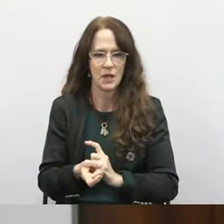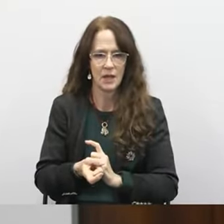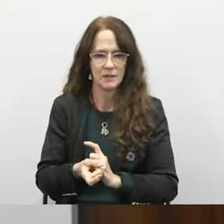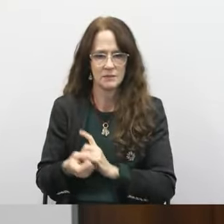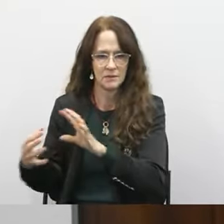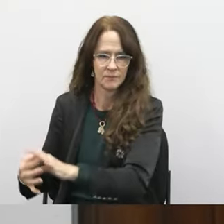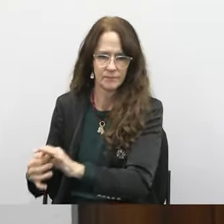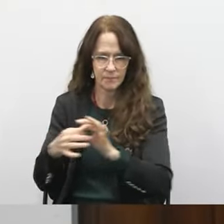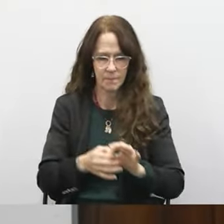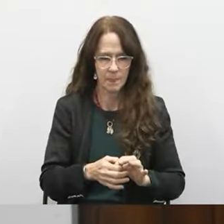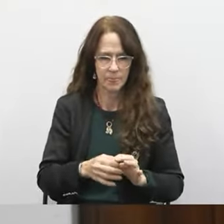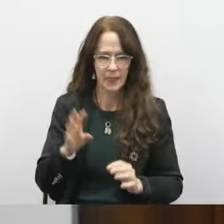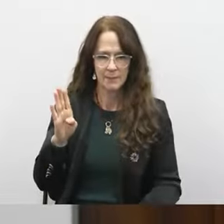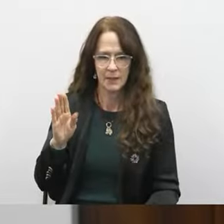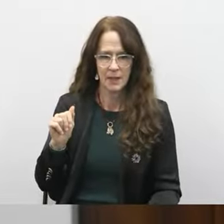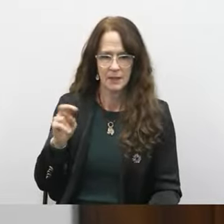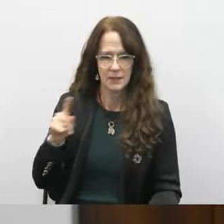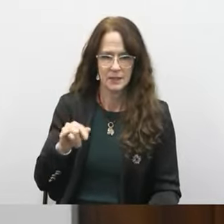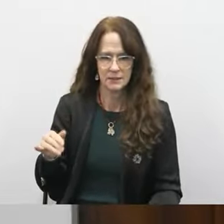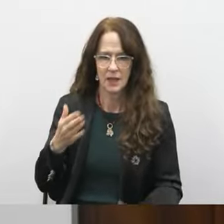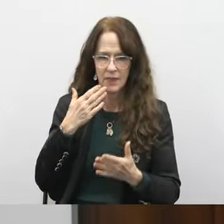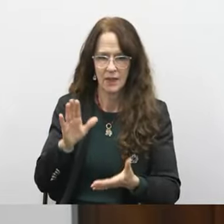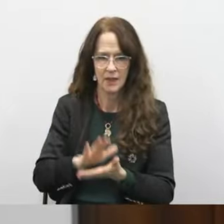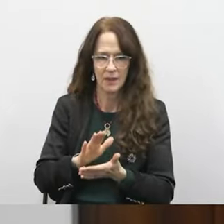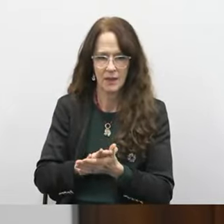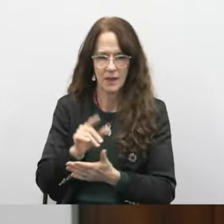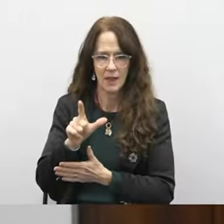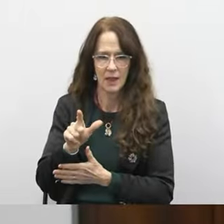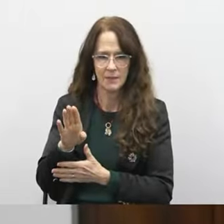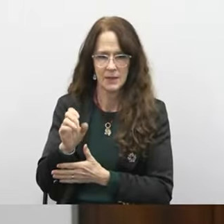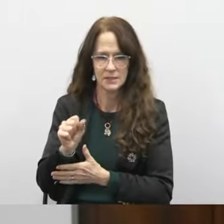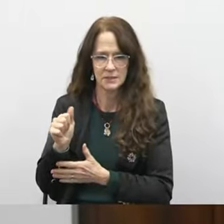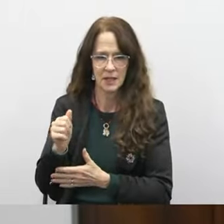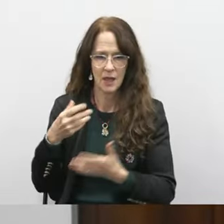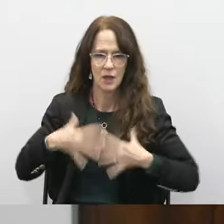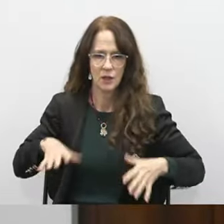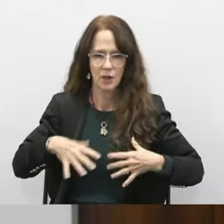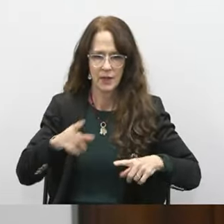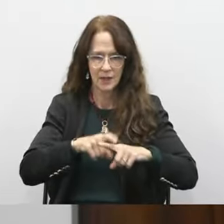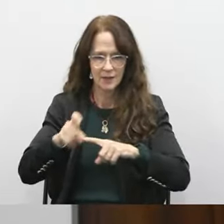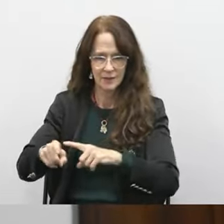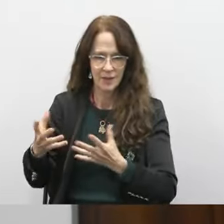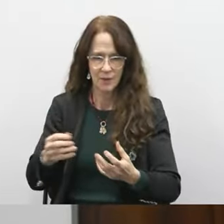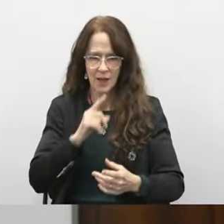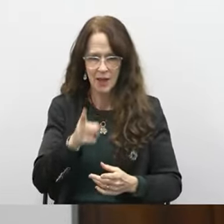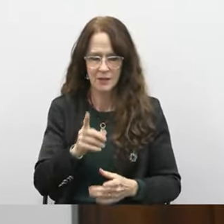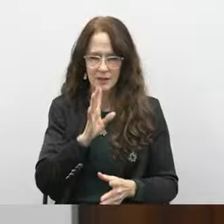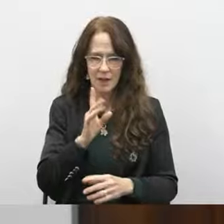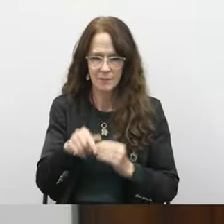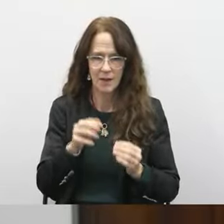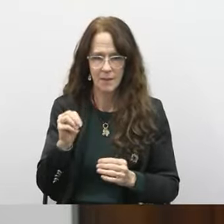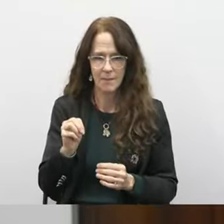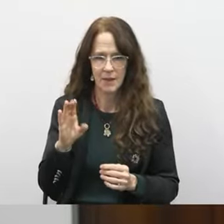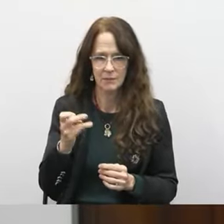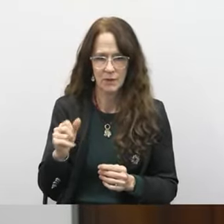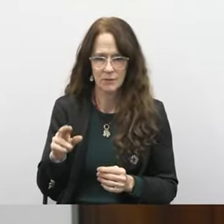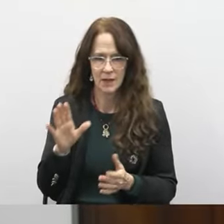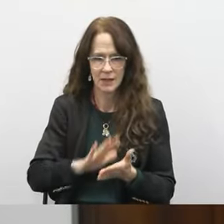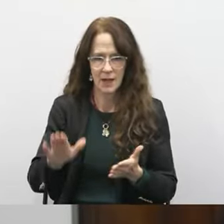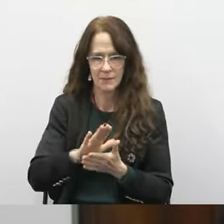of Member Benitez, thank you for acknowledging LBSA's clothing closet, because I wanted to actually talk about McBride's campus